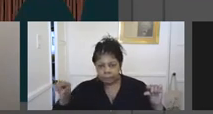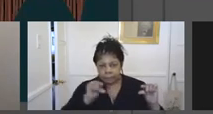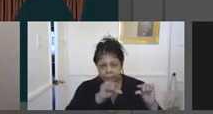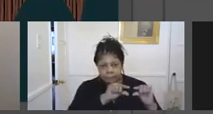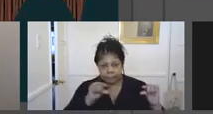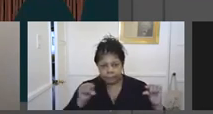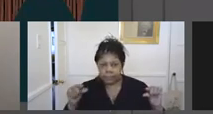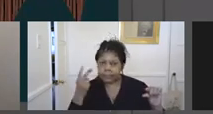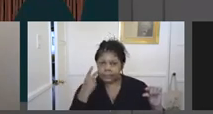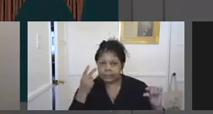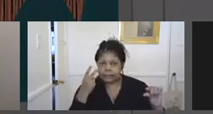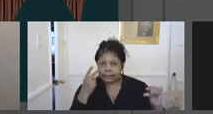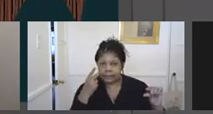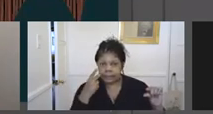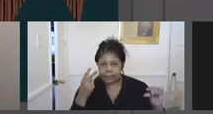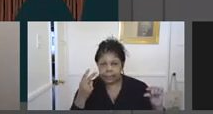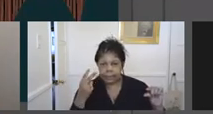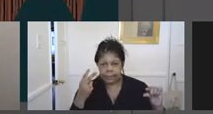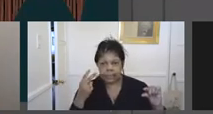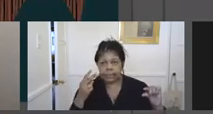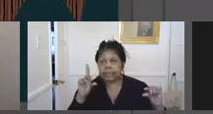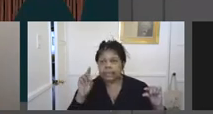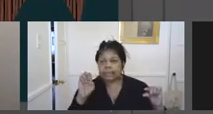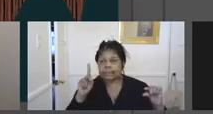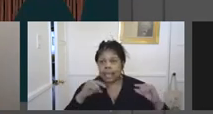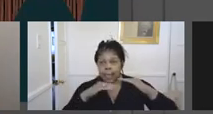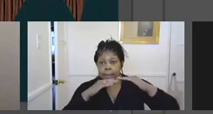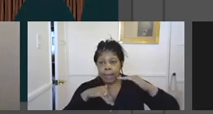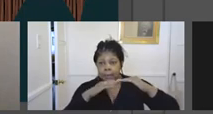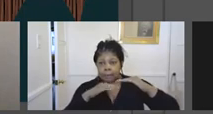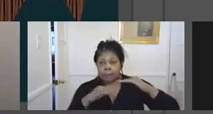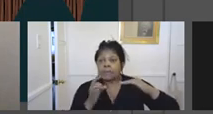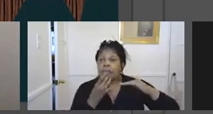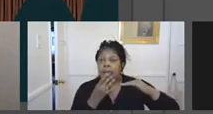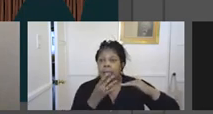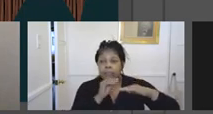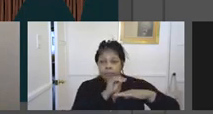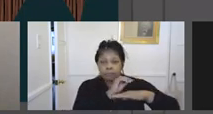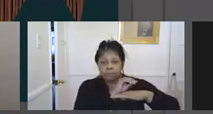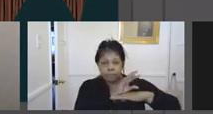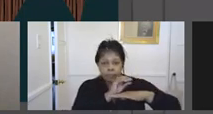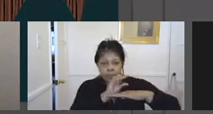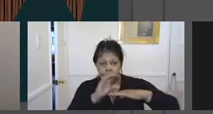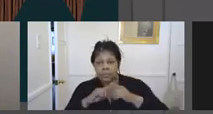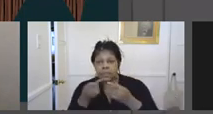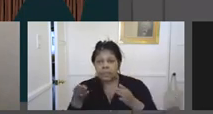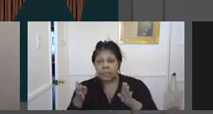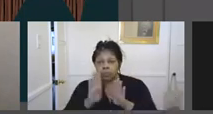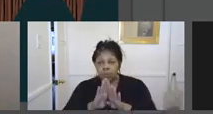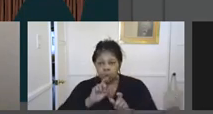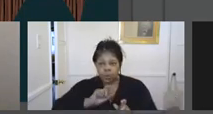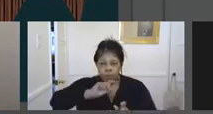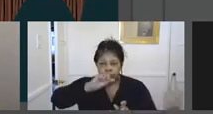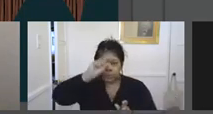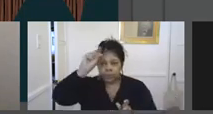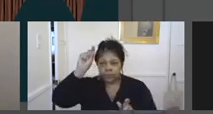the bottom of the deck, and then the lights go around the border of the door. Well, by